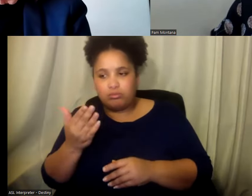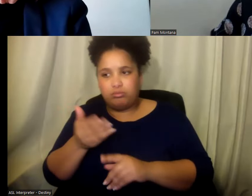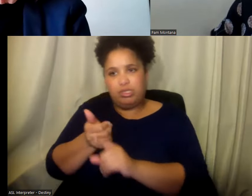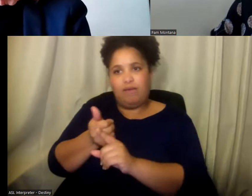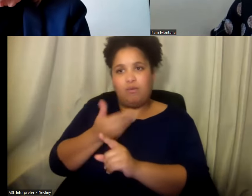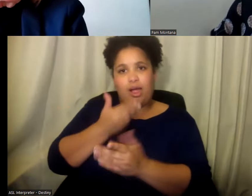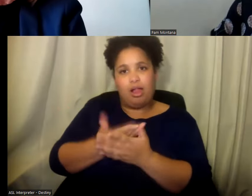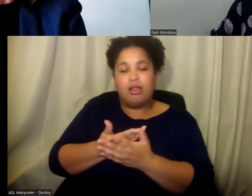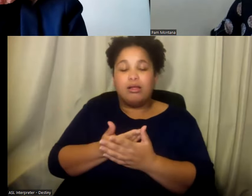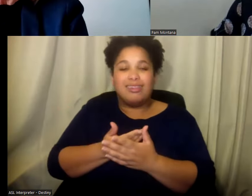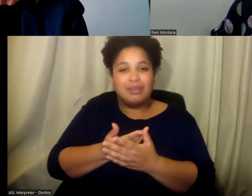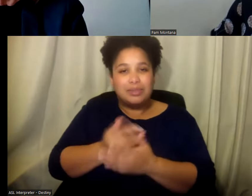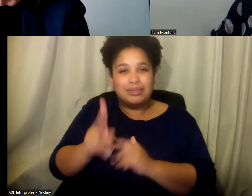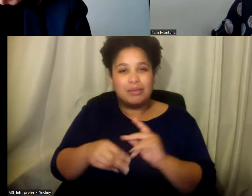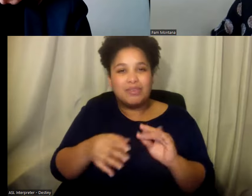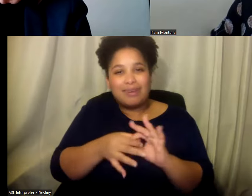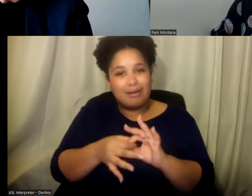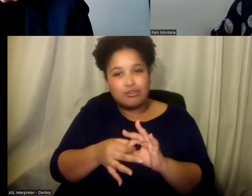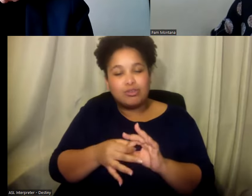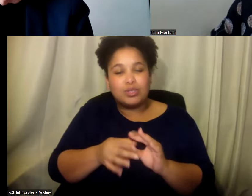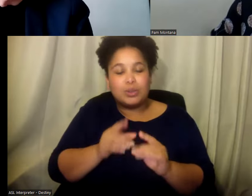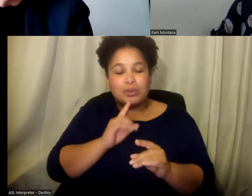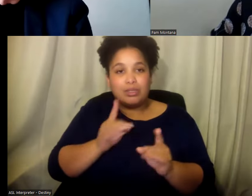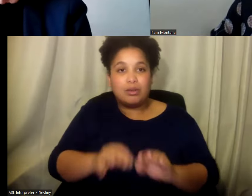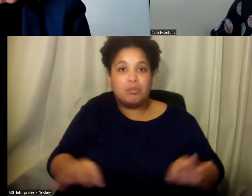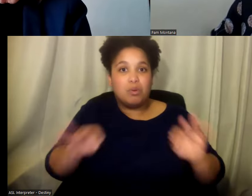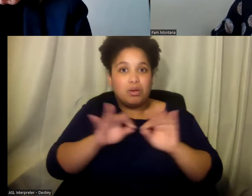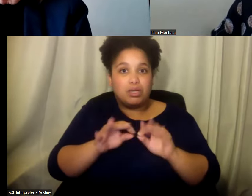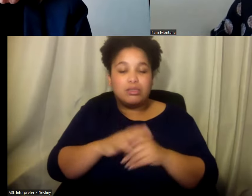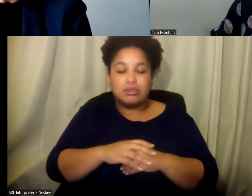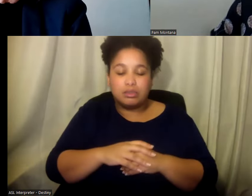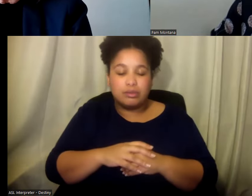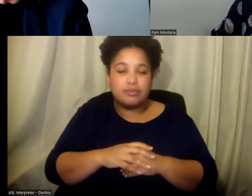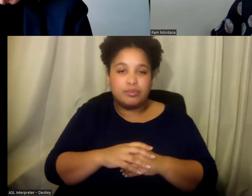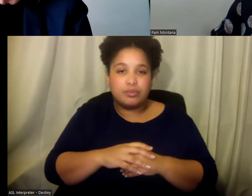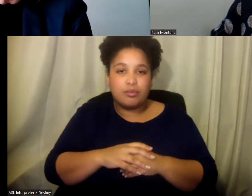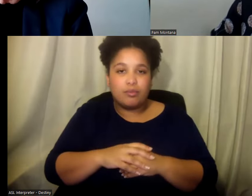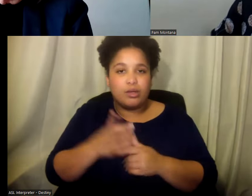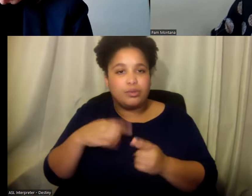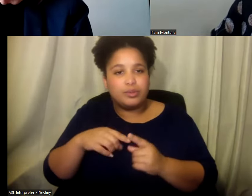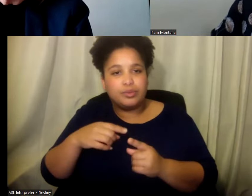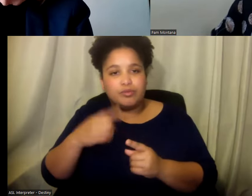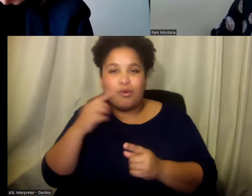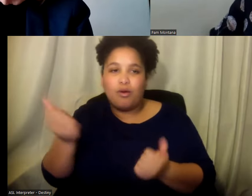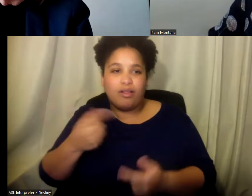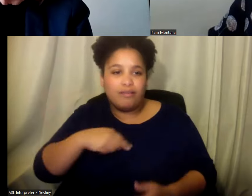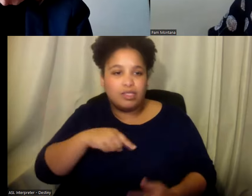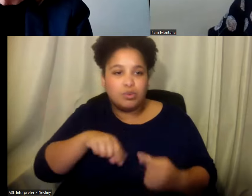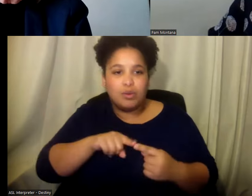those kind of connections are important, particularly for all of us, when we're